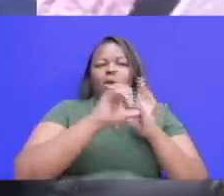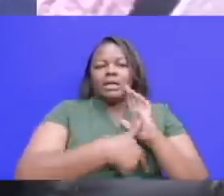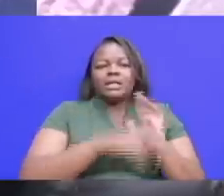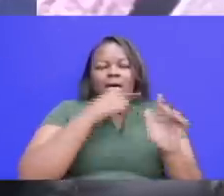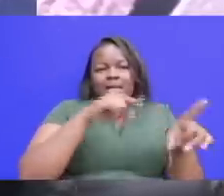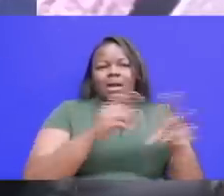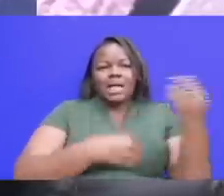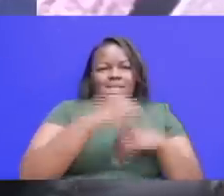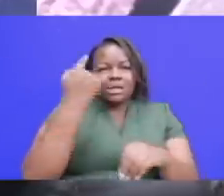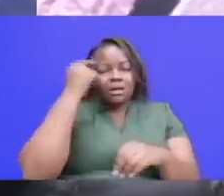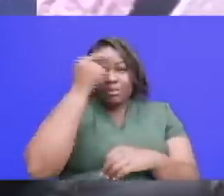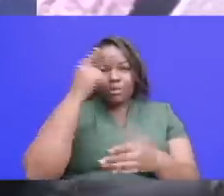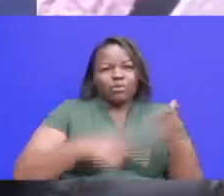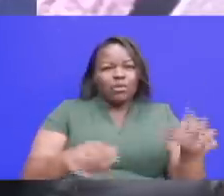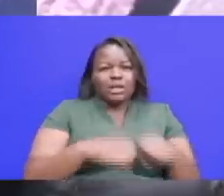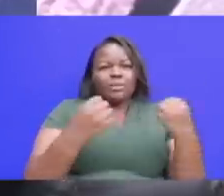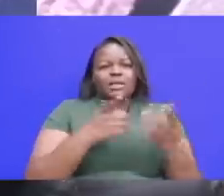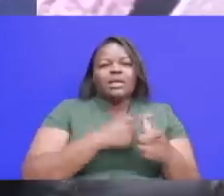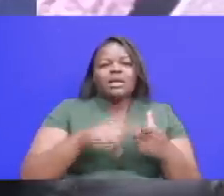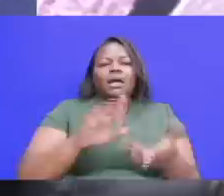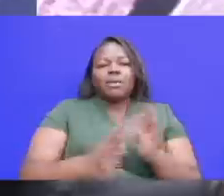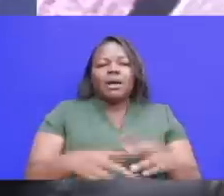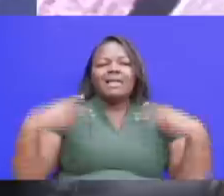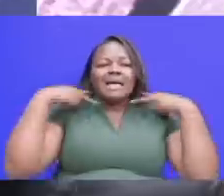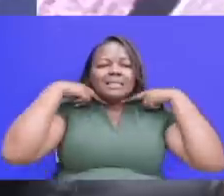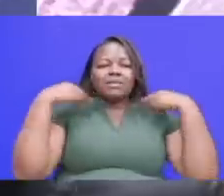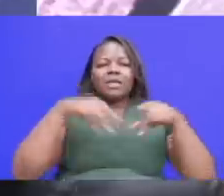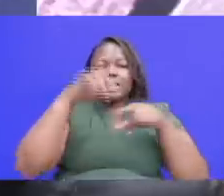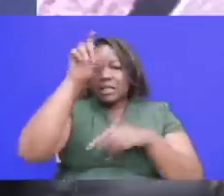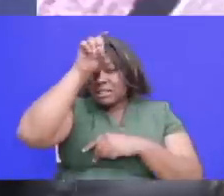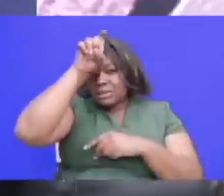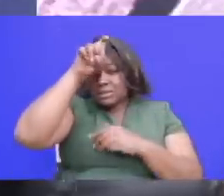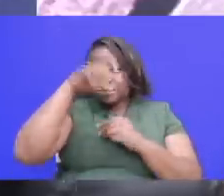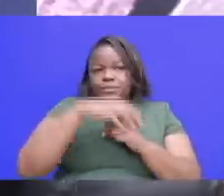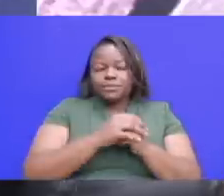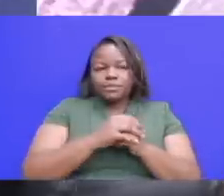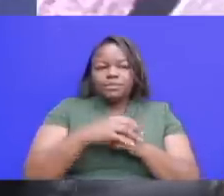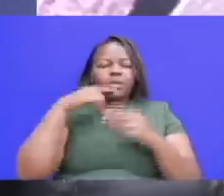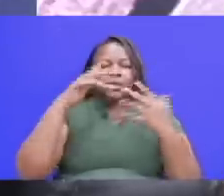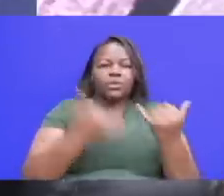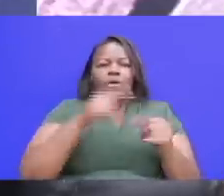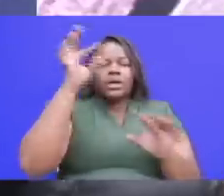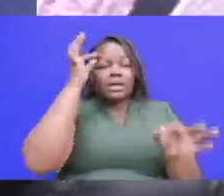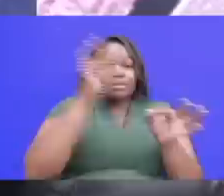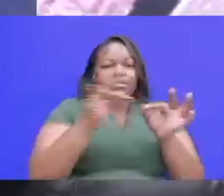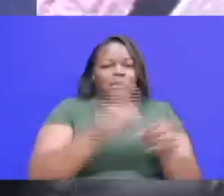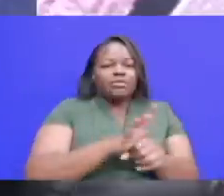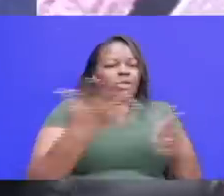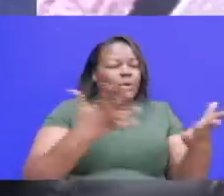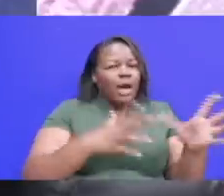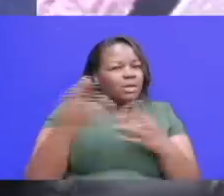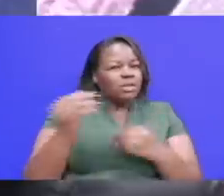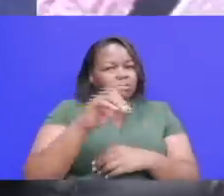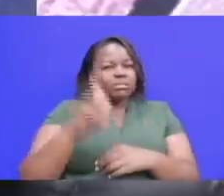what happened, and he becomes a slave in Egypt. And is he still faithful in where he goes? And